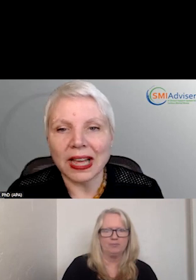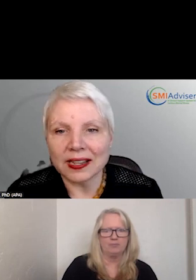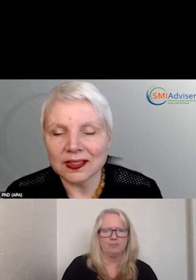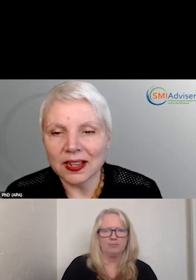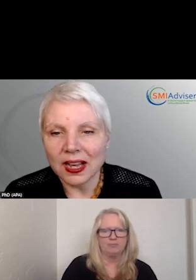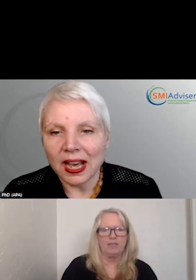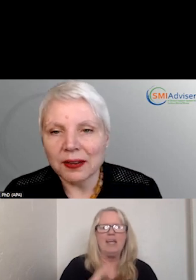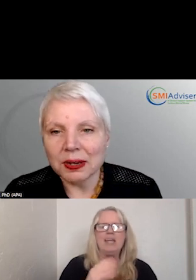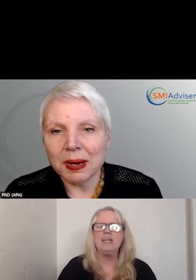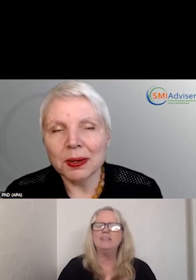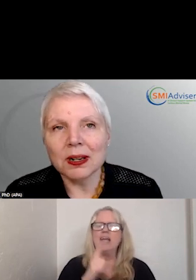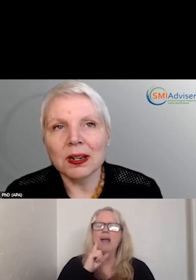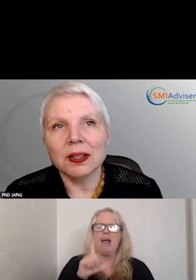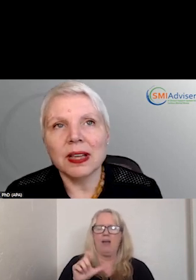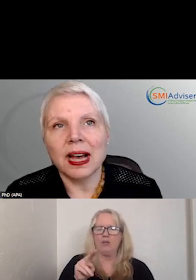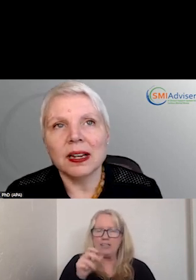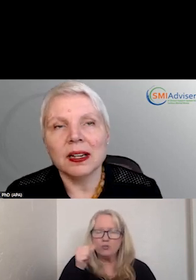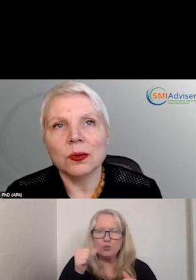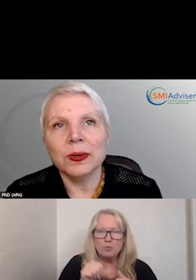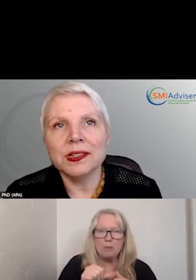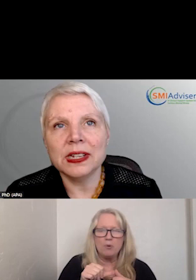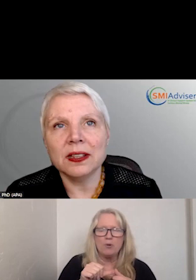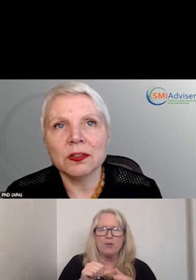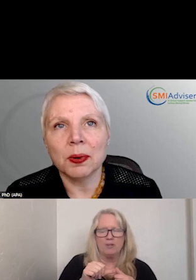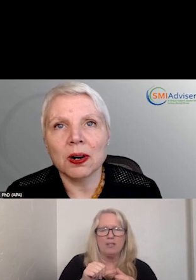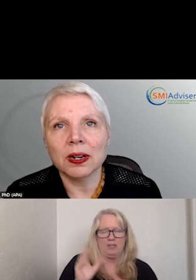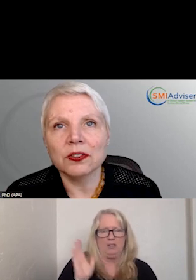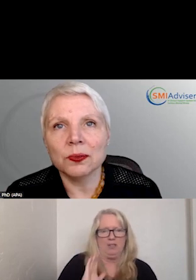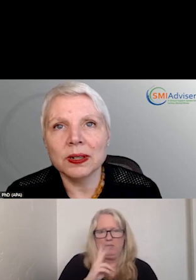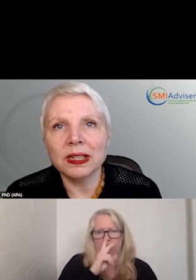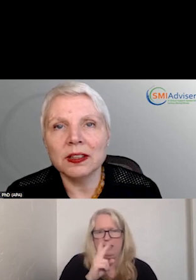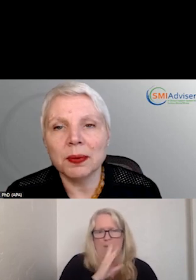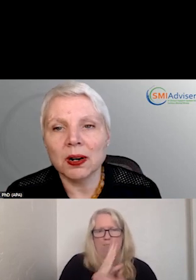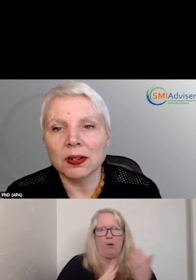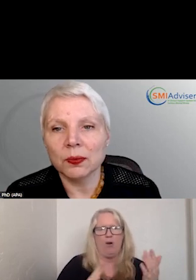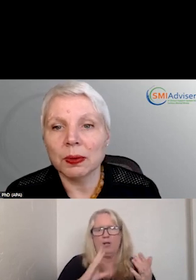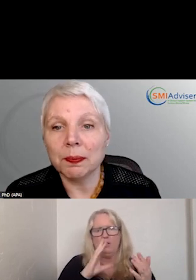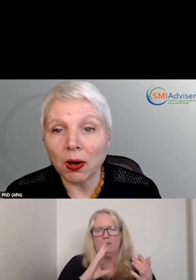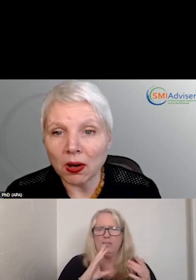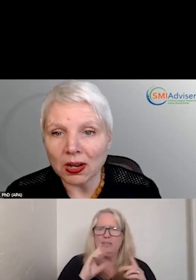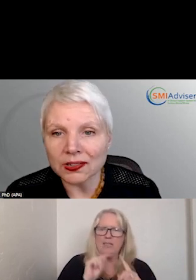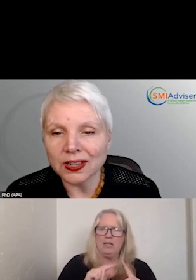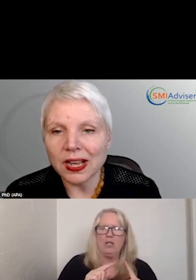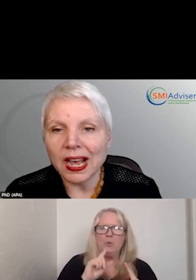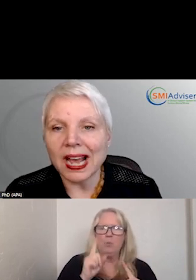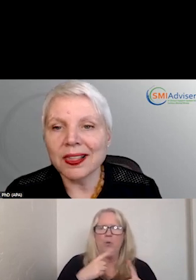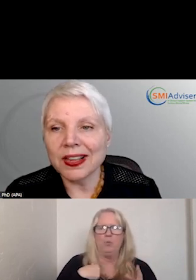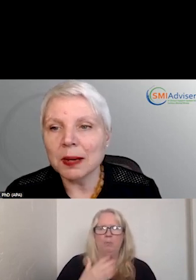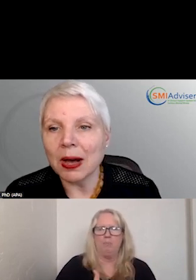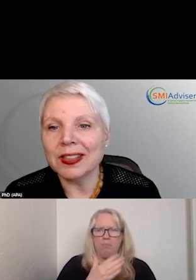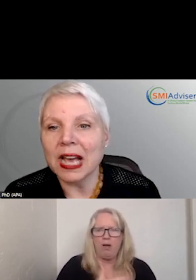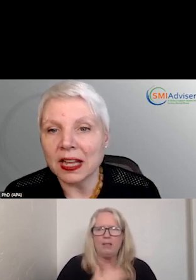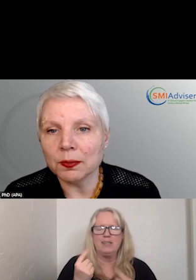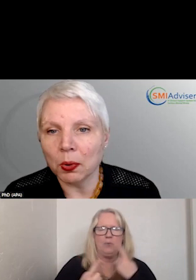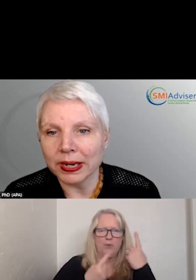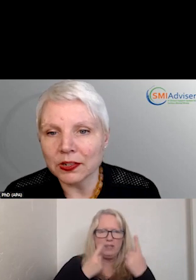lived lens. And remember that we see this part as really the part where we pause and think